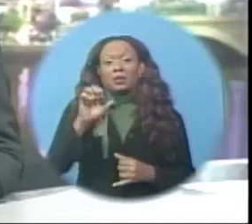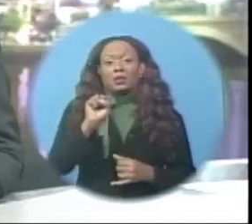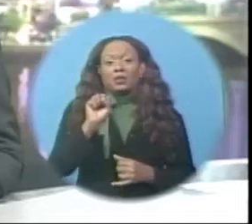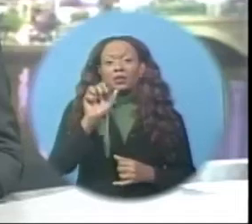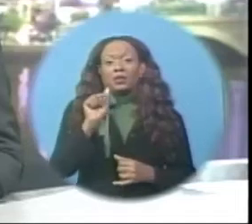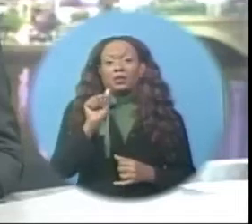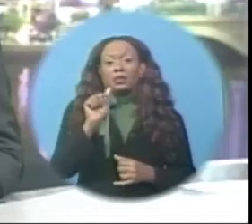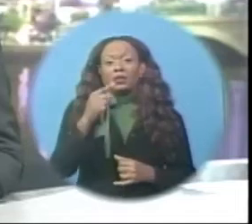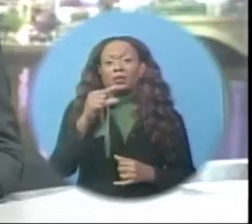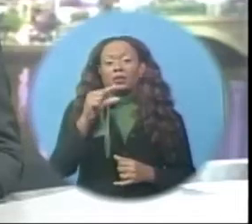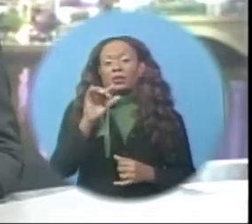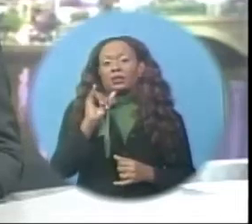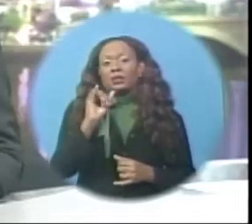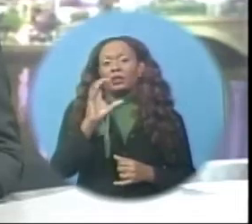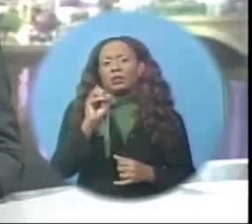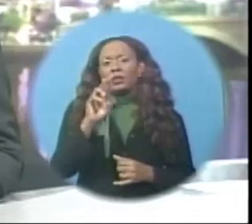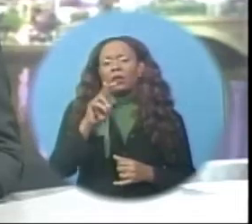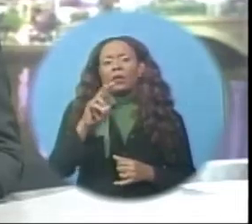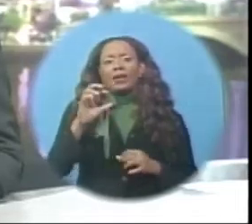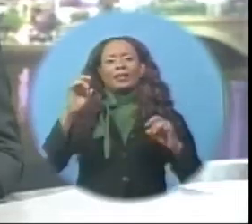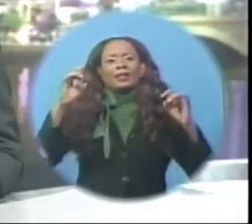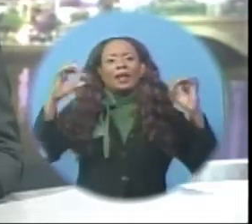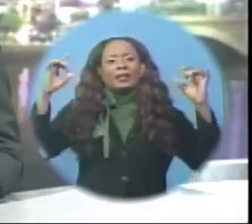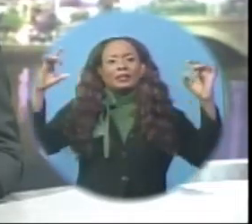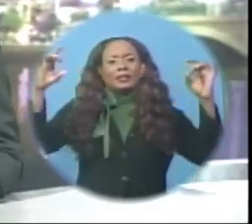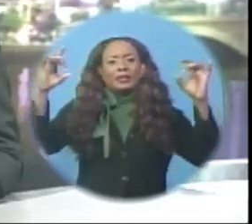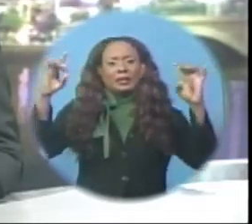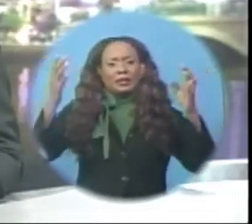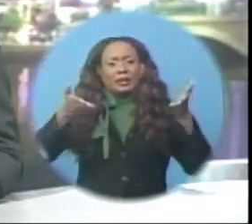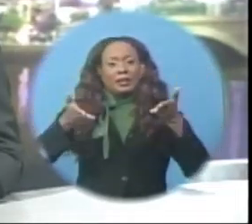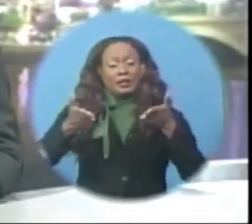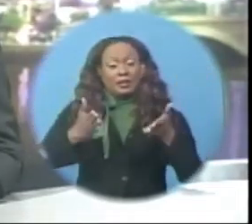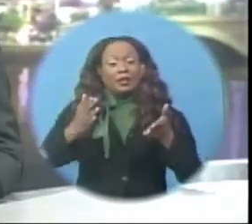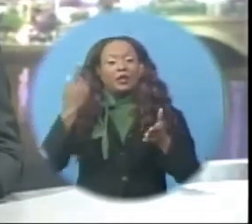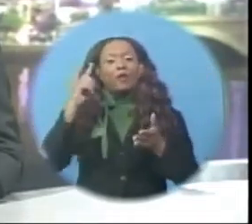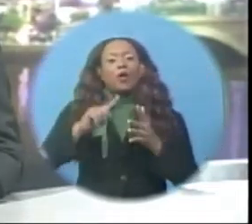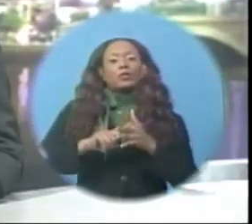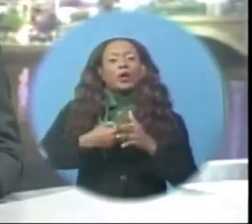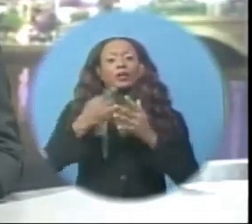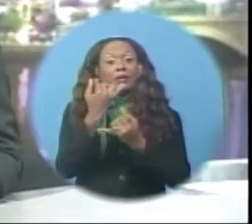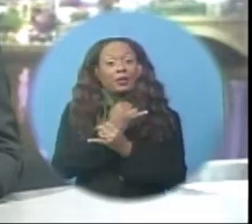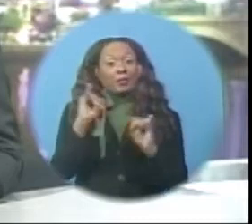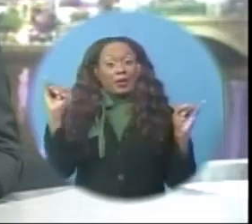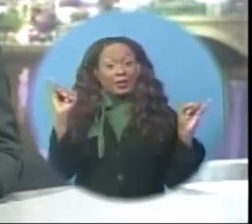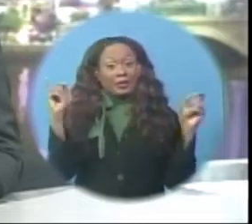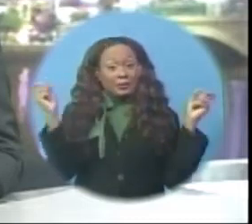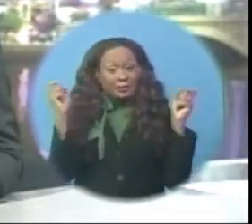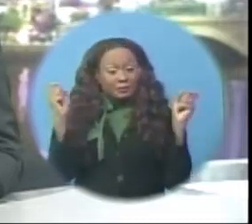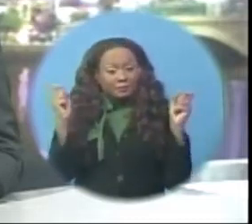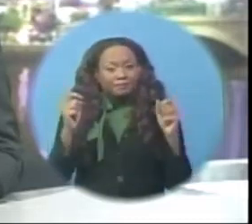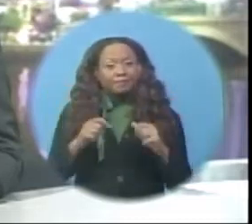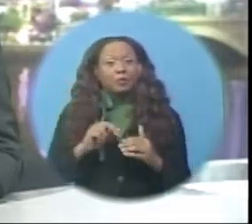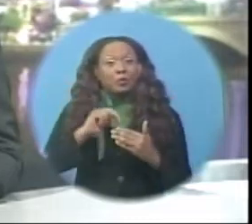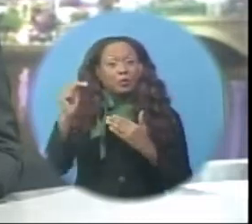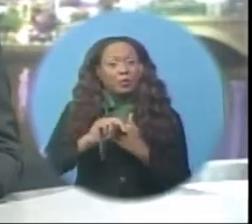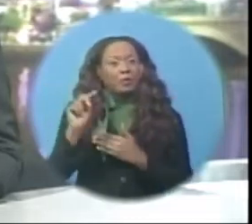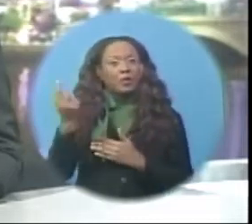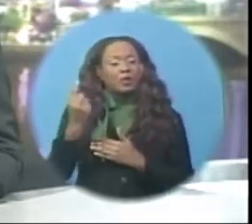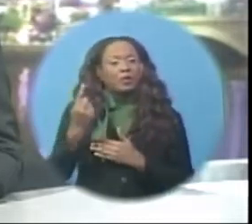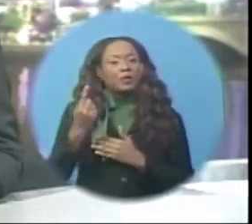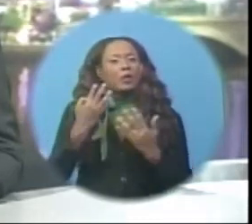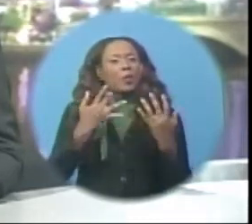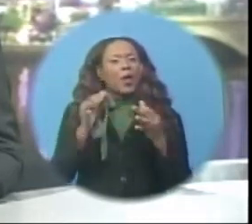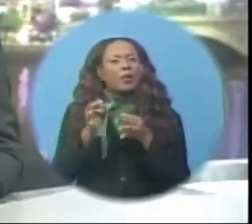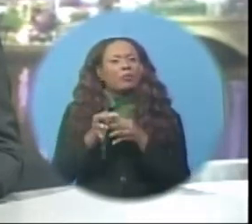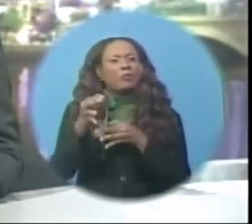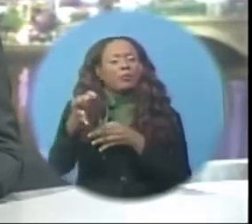the Sagicor lighting ceremony, which usually kickstarts independence celebrations on November 1st, will this year have to wait until